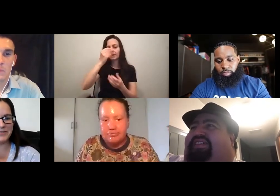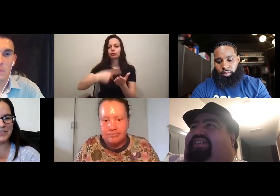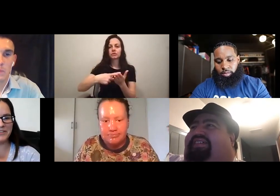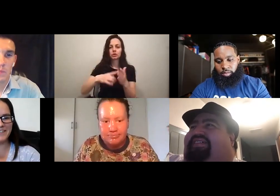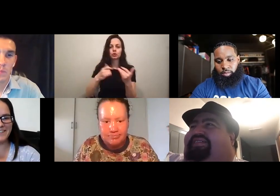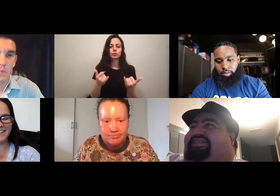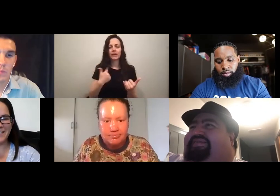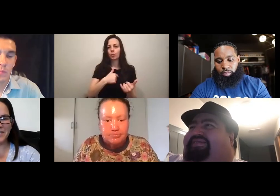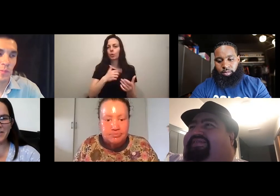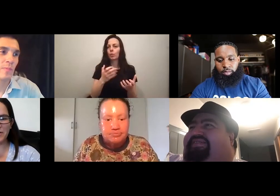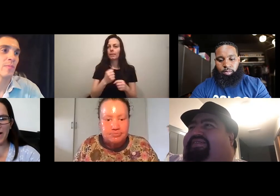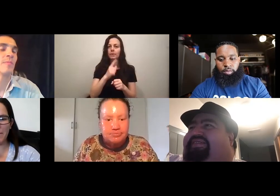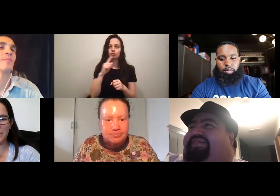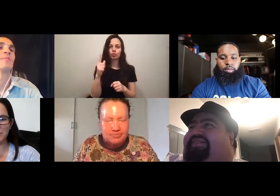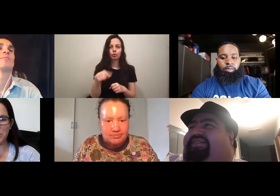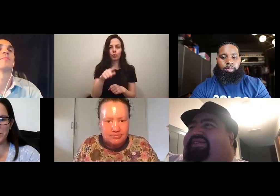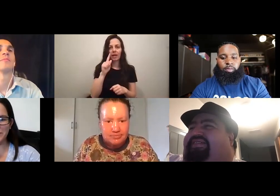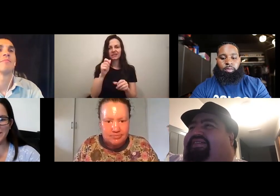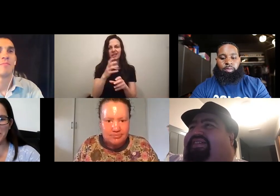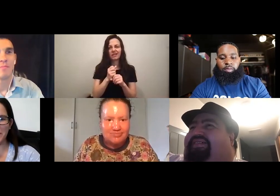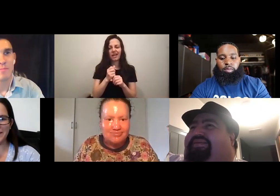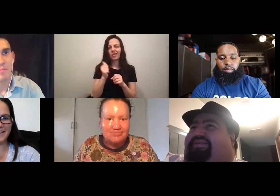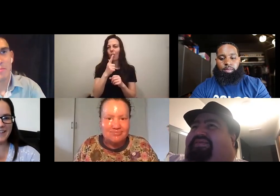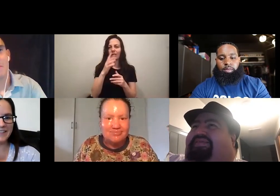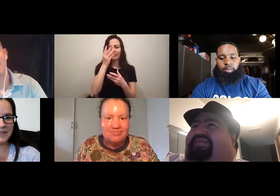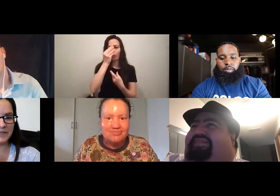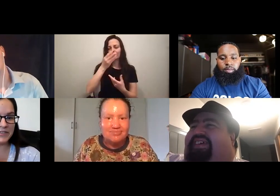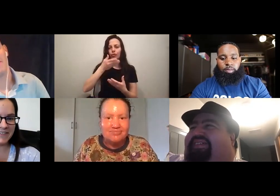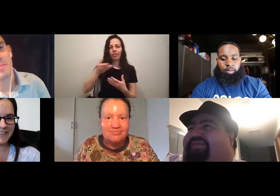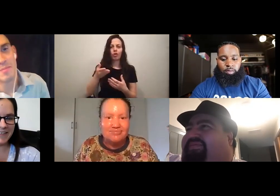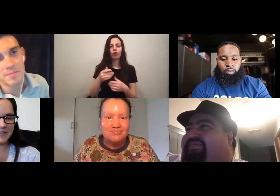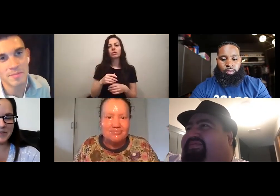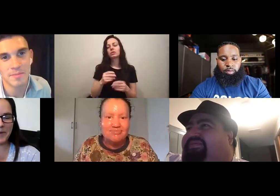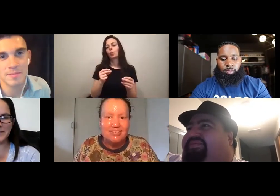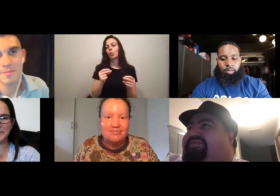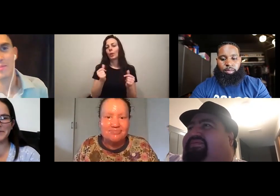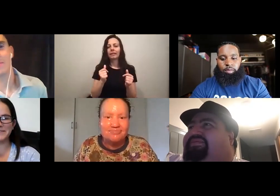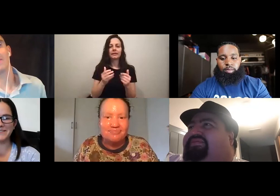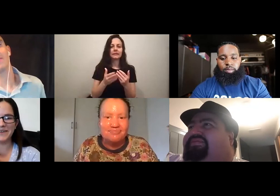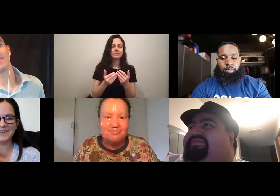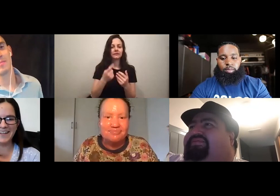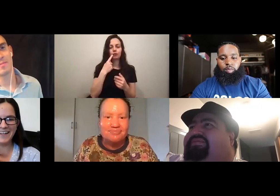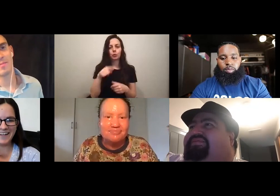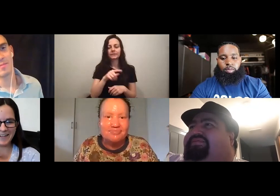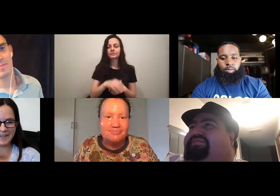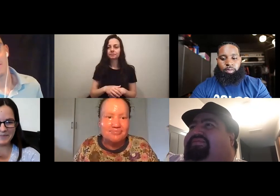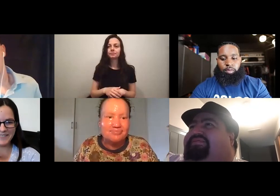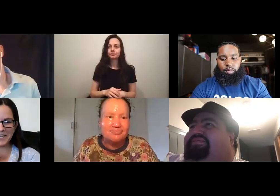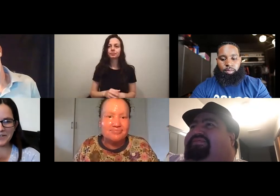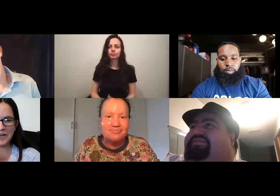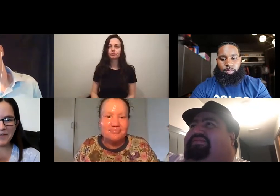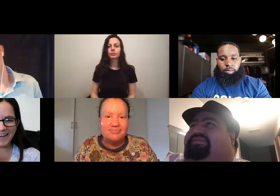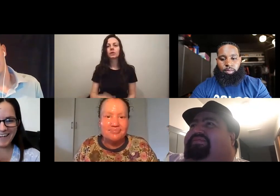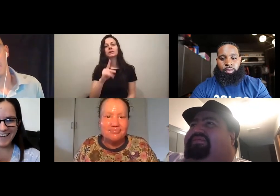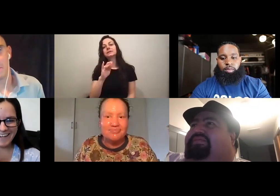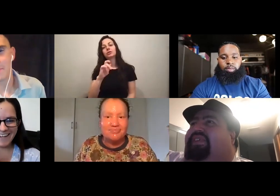to make sure that you can grab those morsels as quickly and as efficiently as possible. So Daniel,